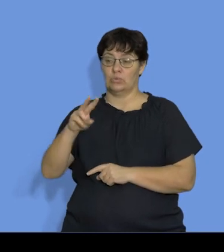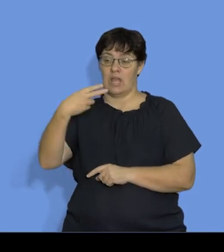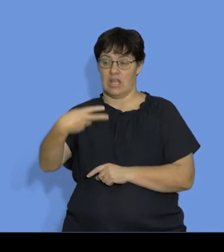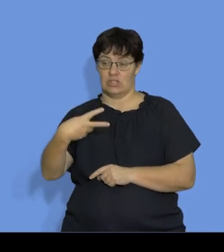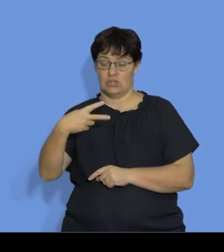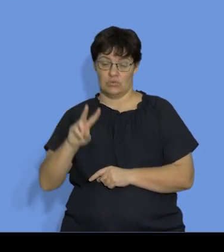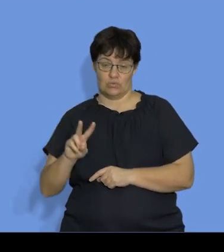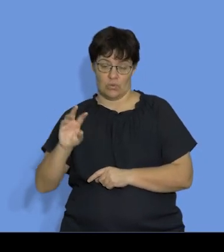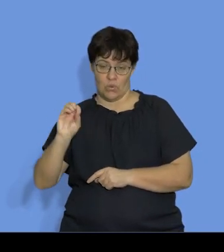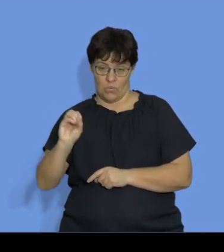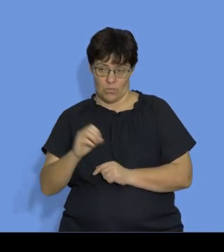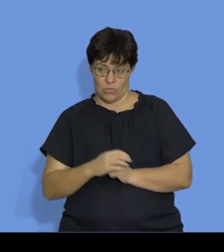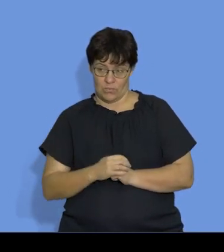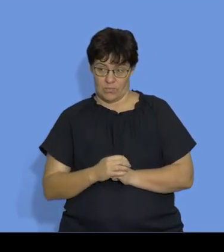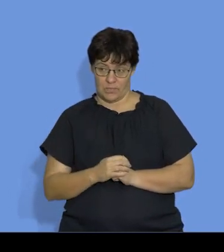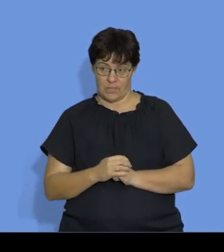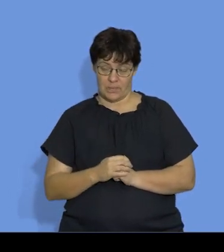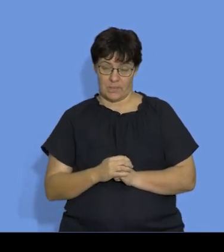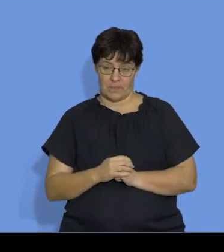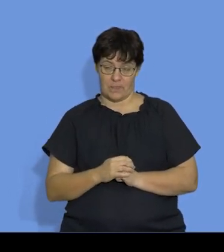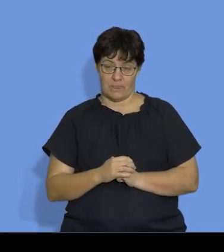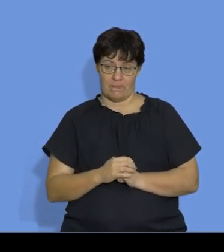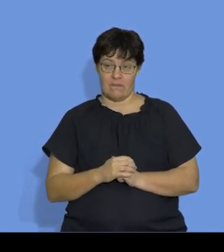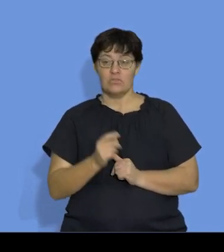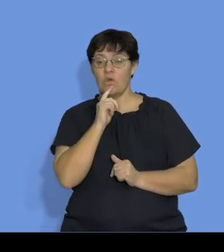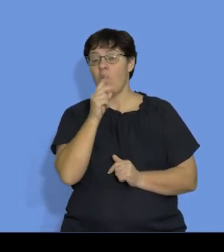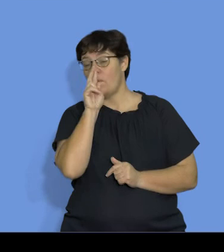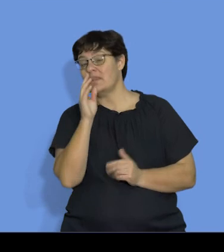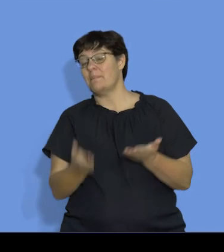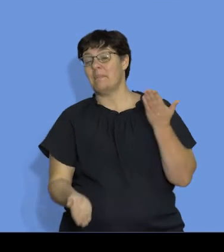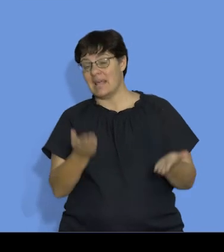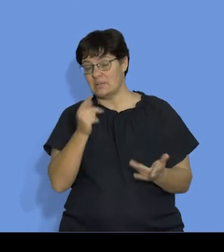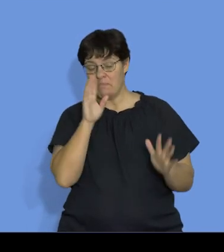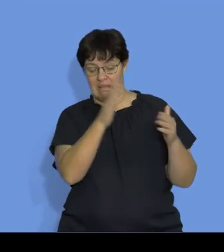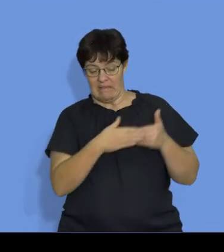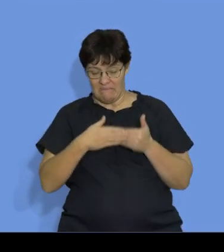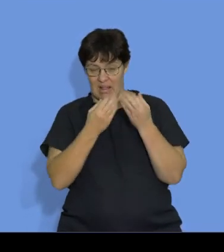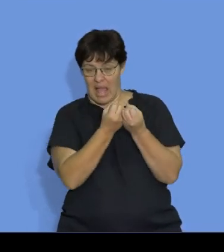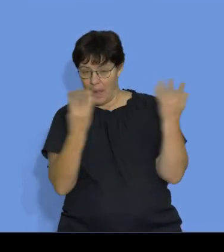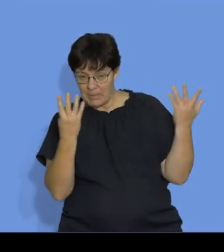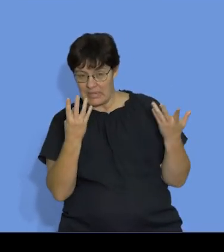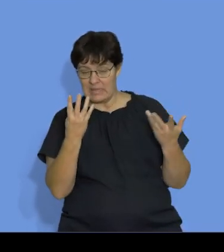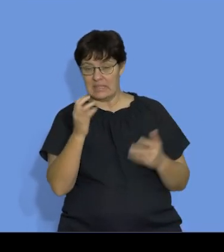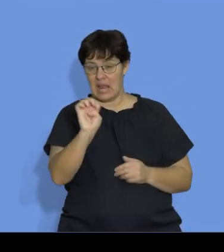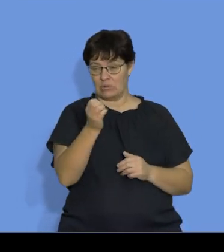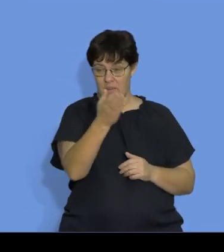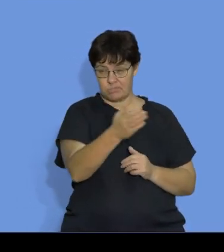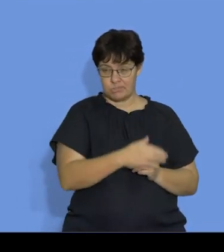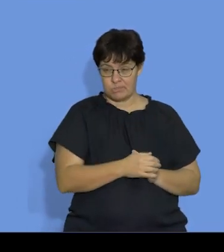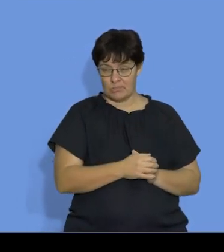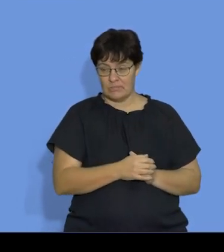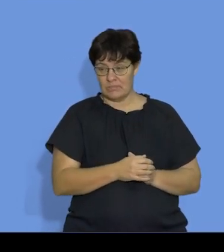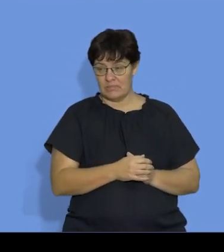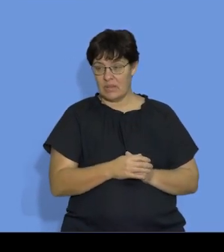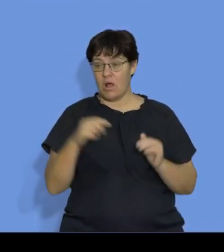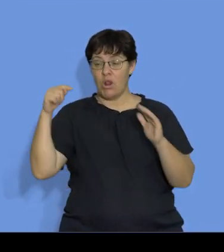So in terms of balancing, we need to pay careful attention to the number of electrons. So the number of electrons lost must equal the